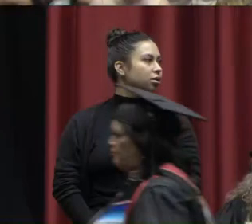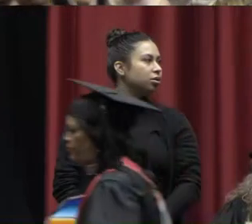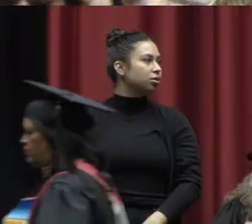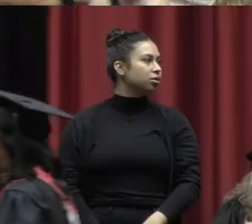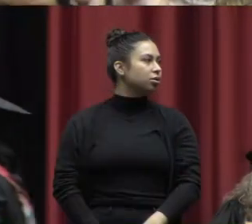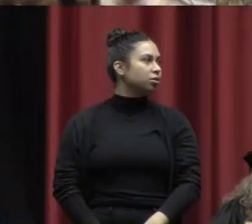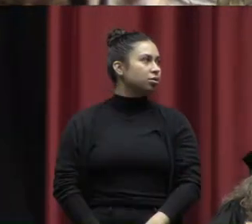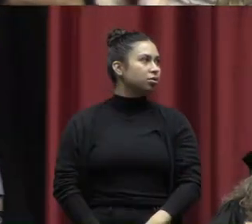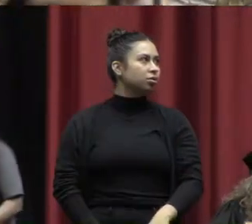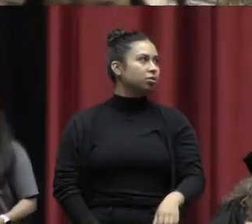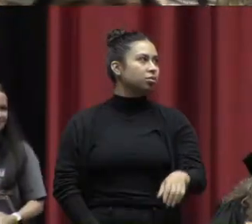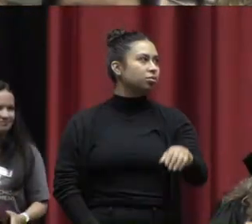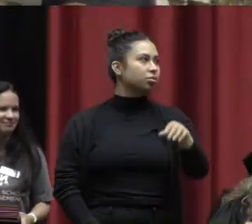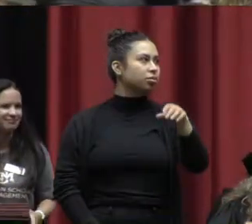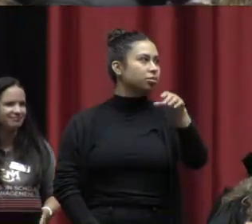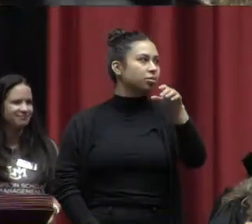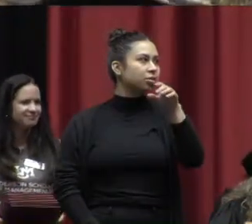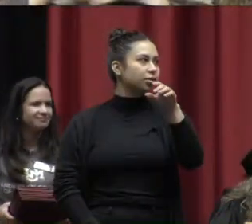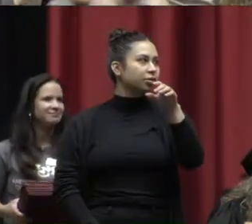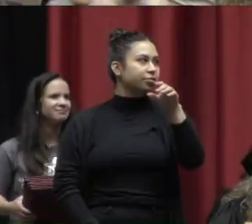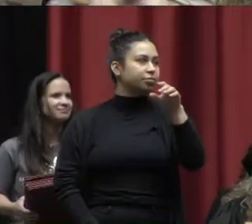Brandy Abusaman.